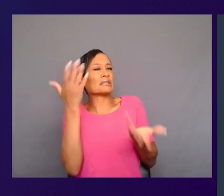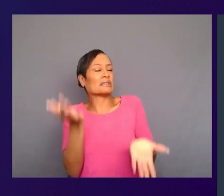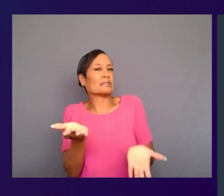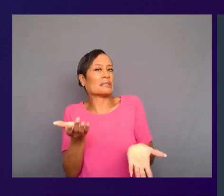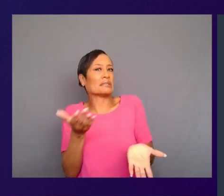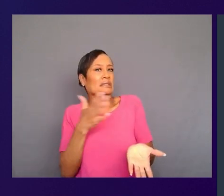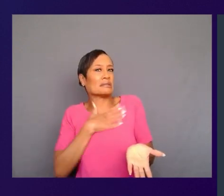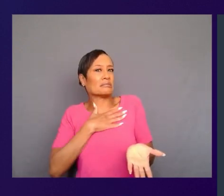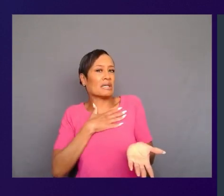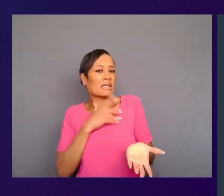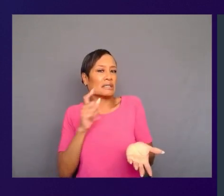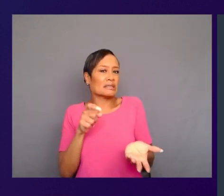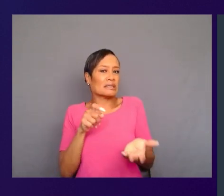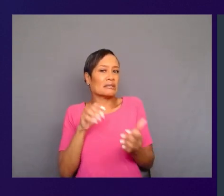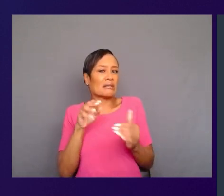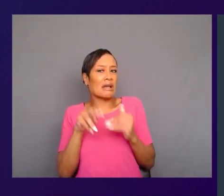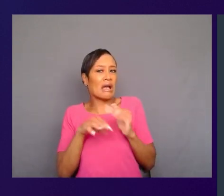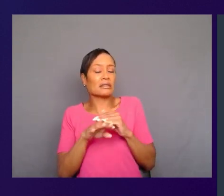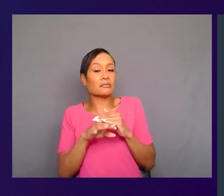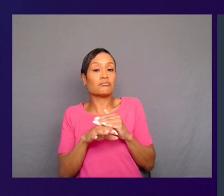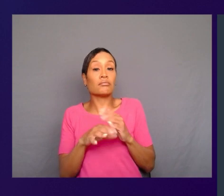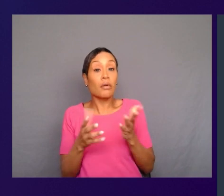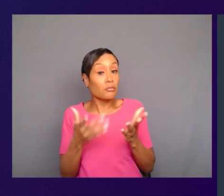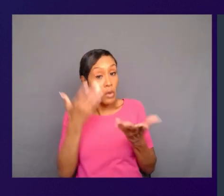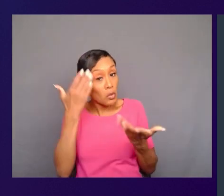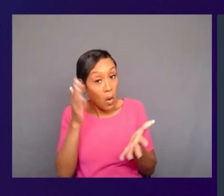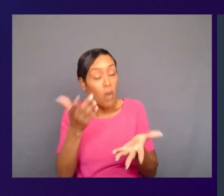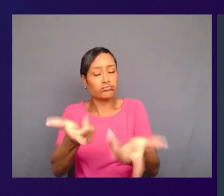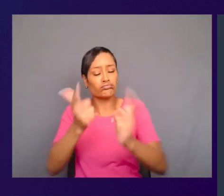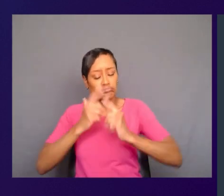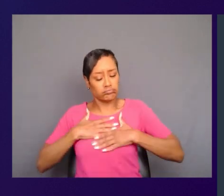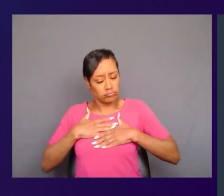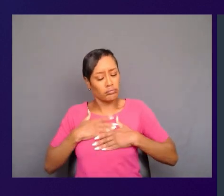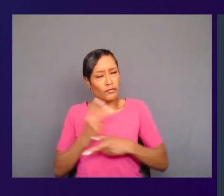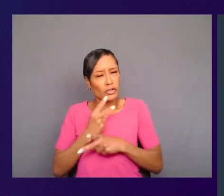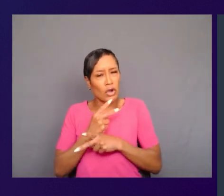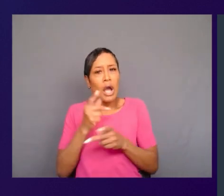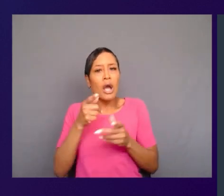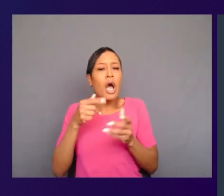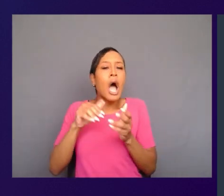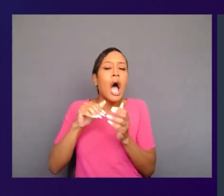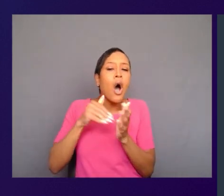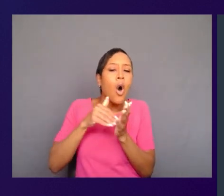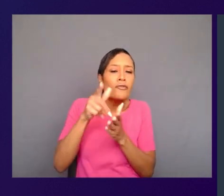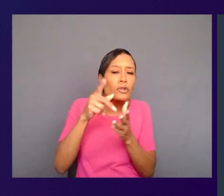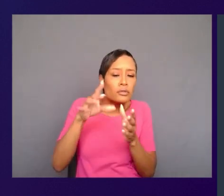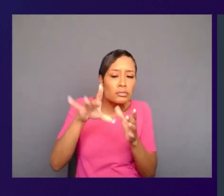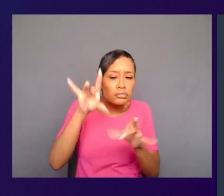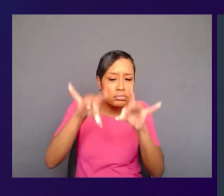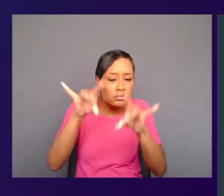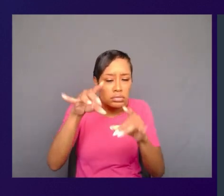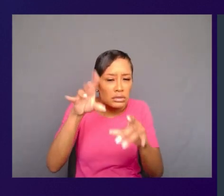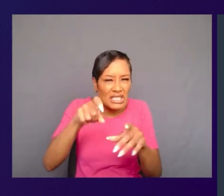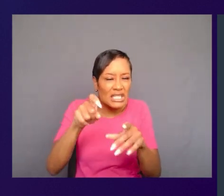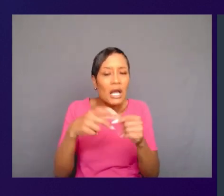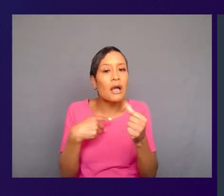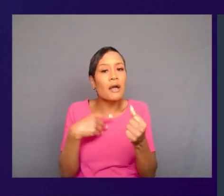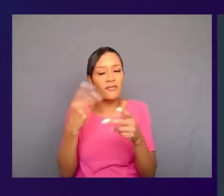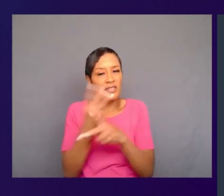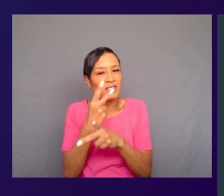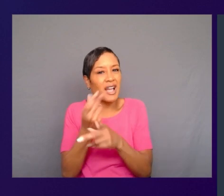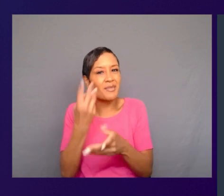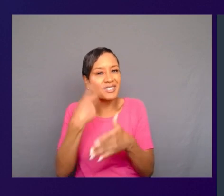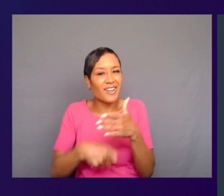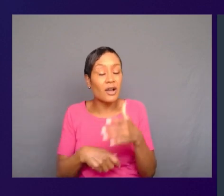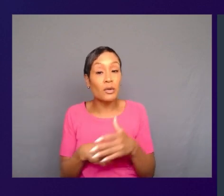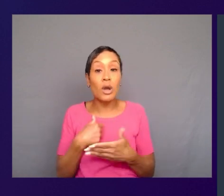In that case, let us figure out how frequently you access your objects and help you save storage costs. Amazon S3 offers